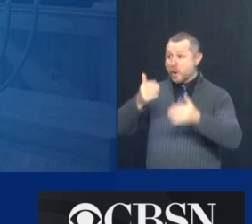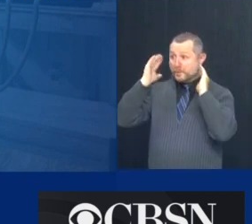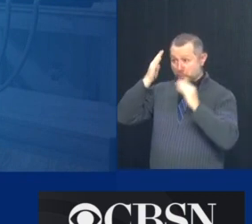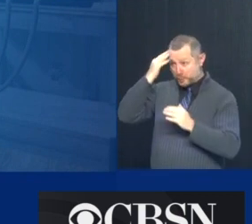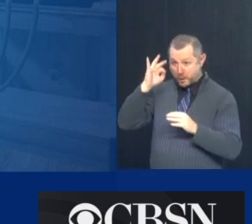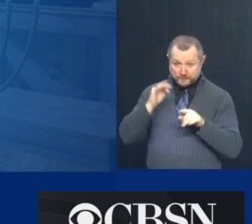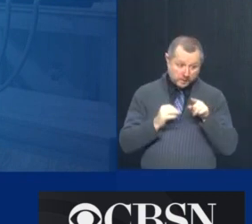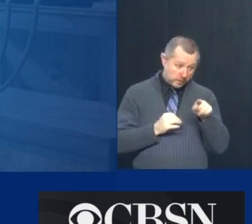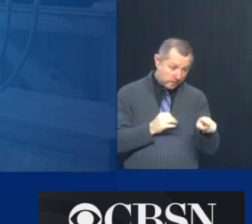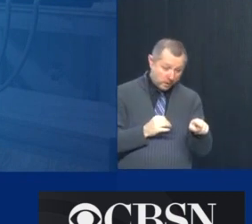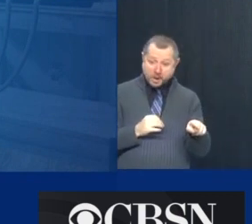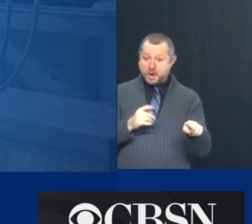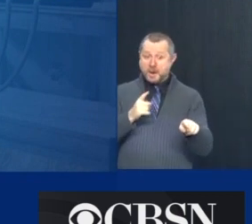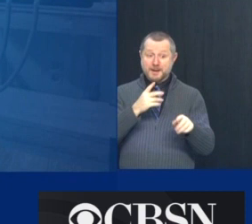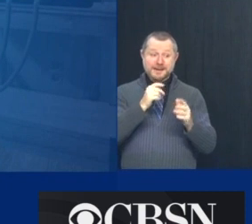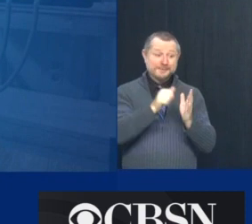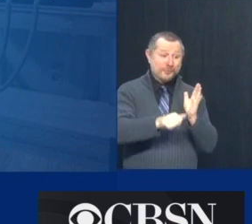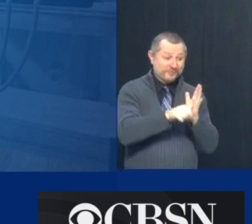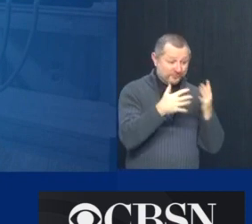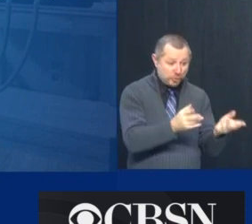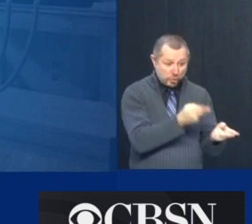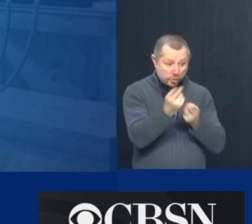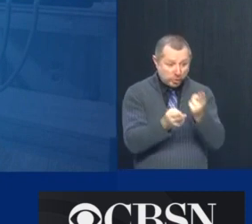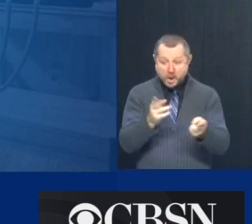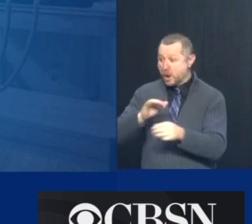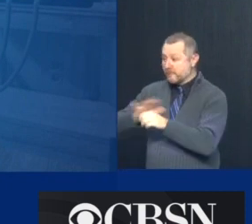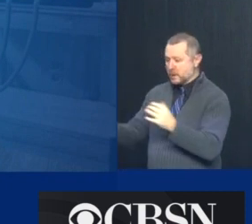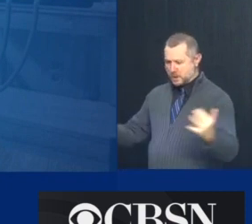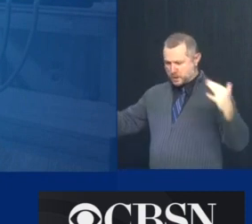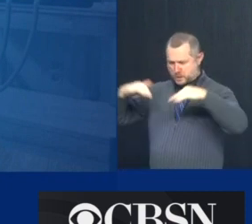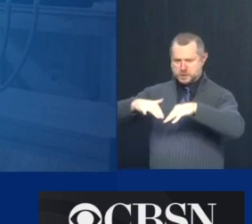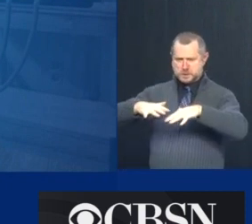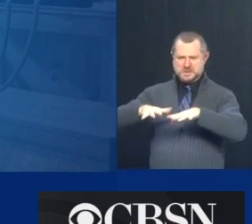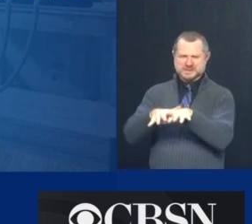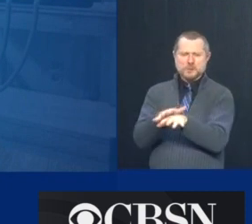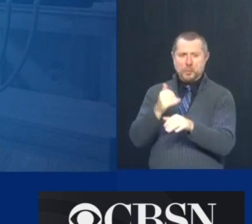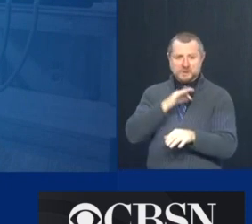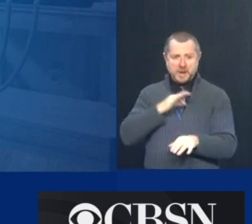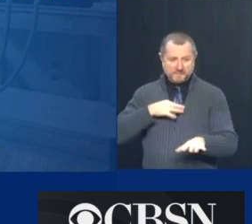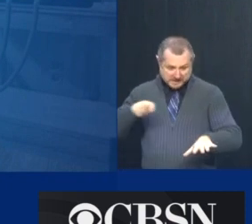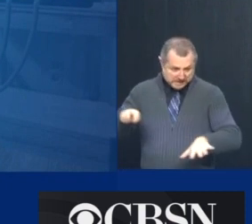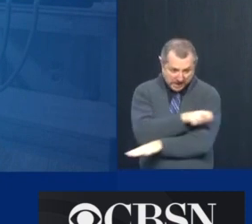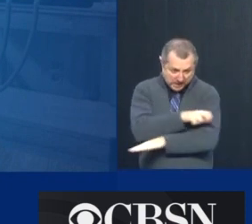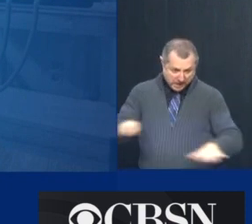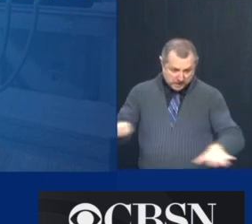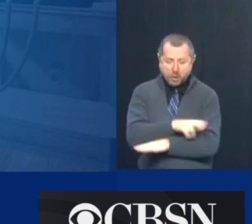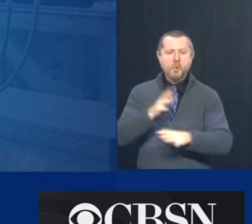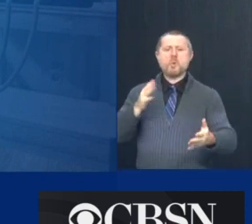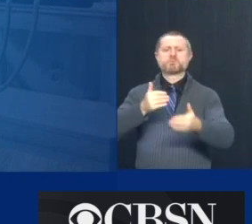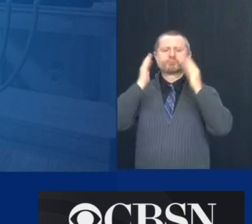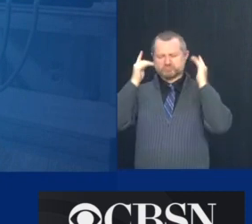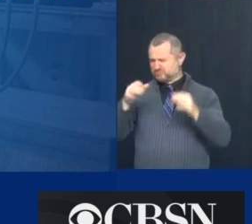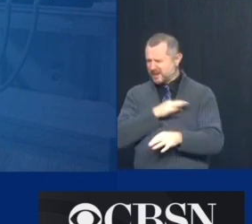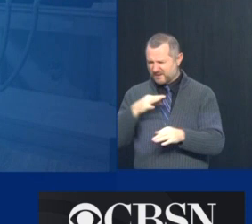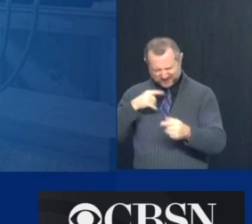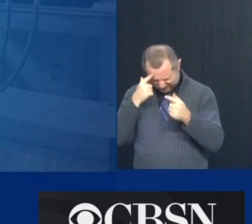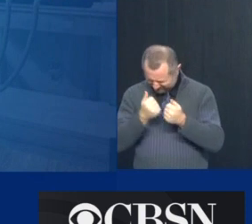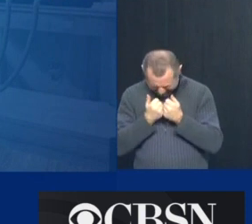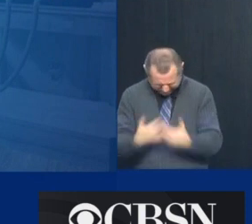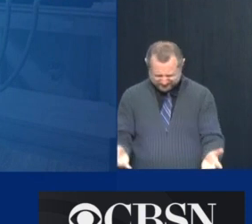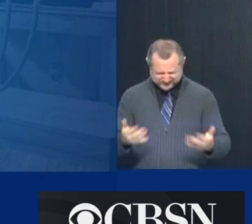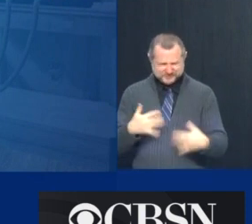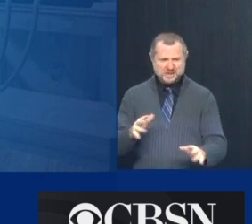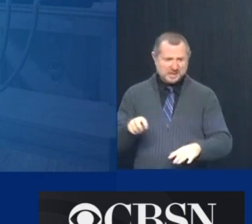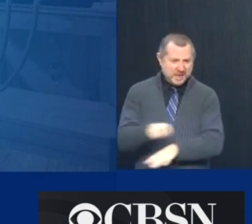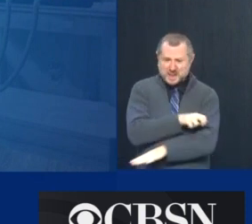less care, the staff is stretched thin. It's in the patient's best